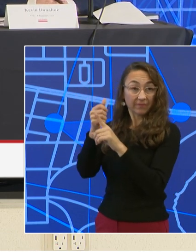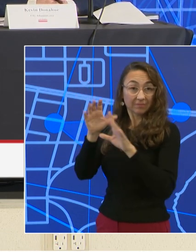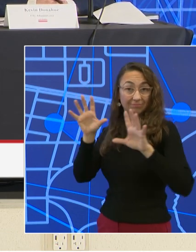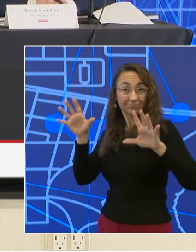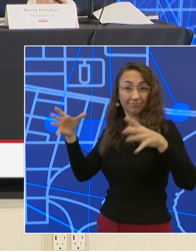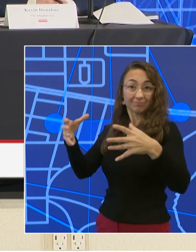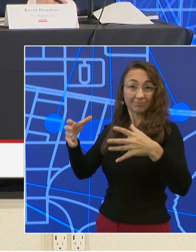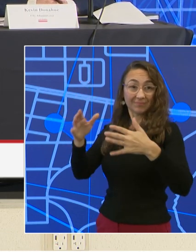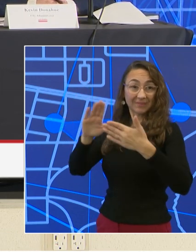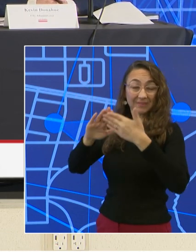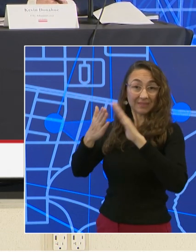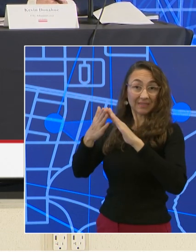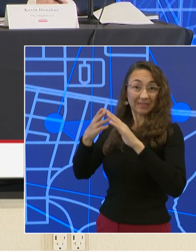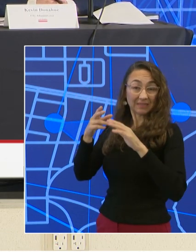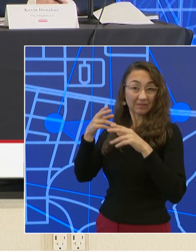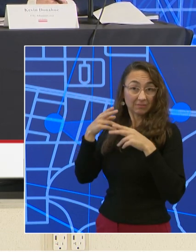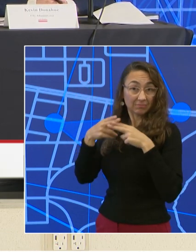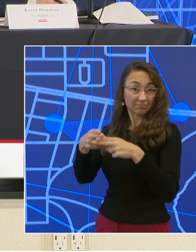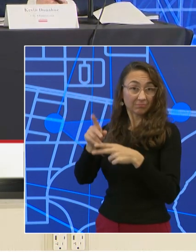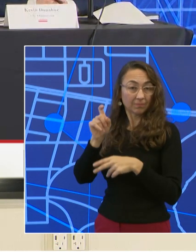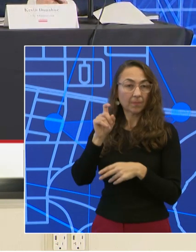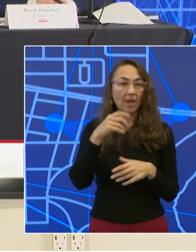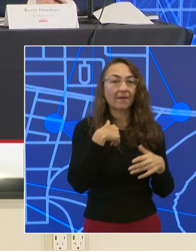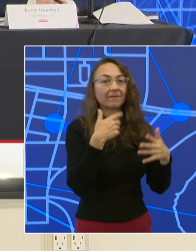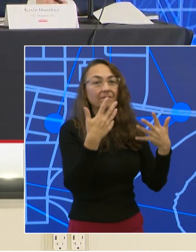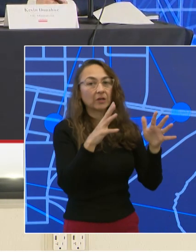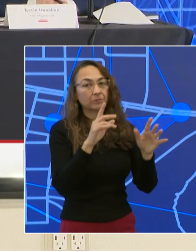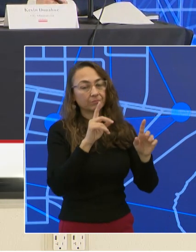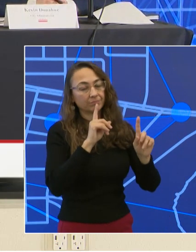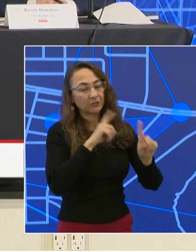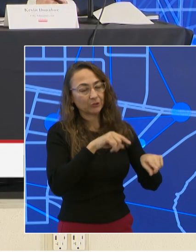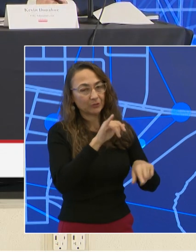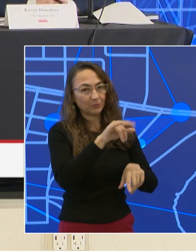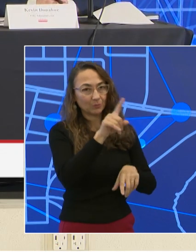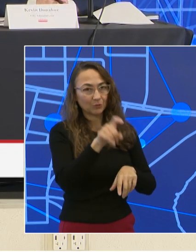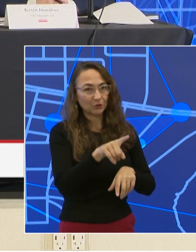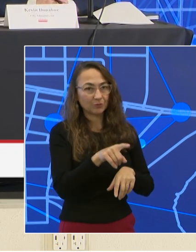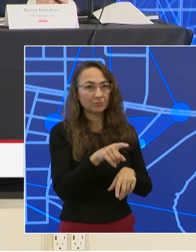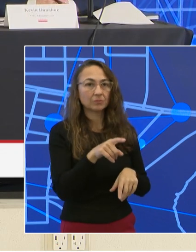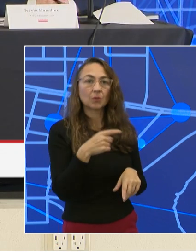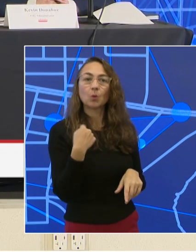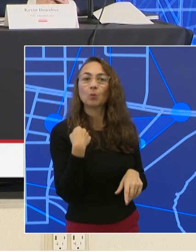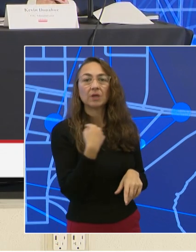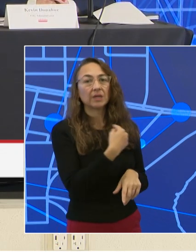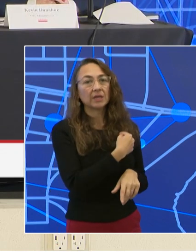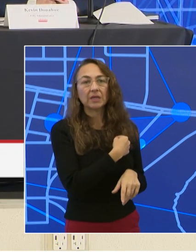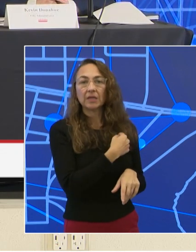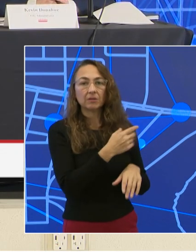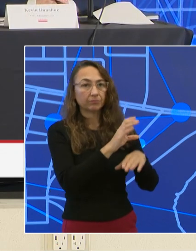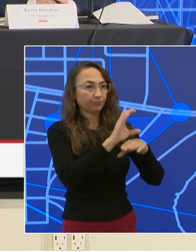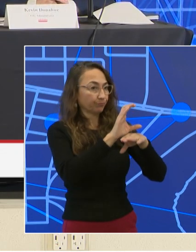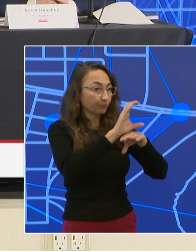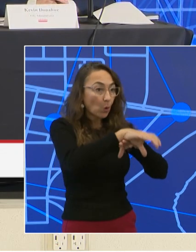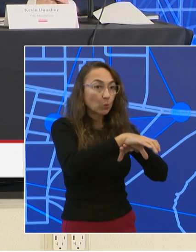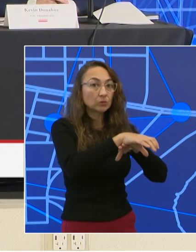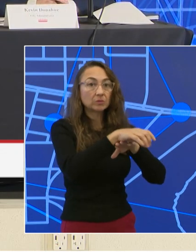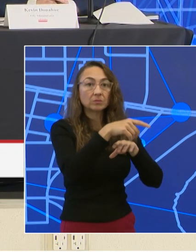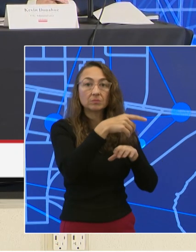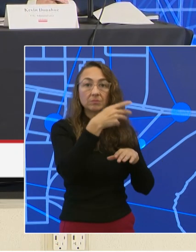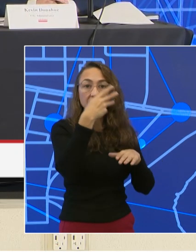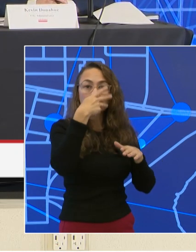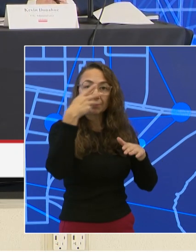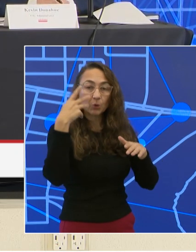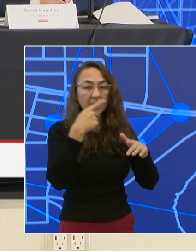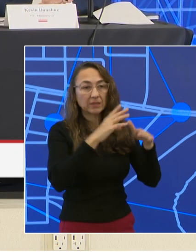what it's always been, that we don't enforce, we enforce our own laws. We've never